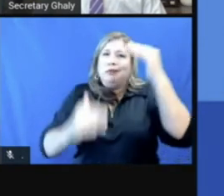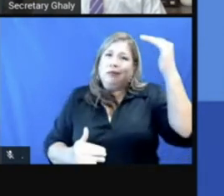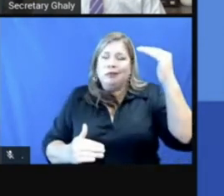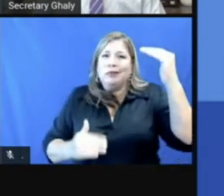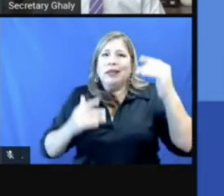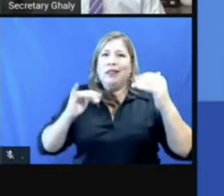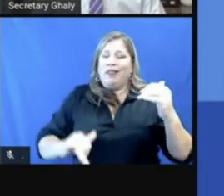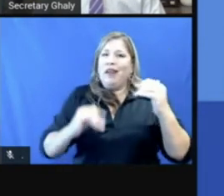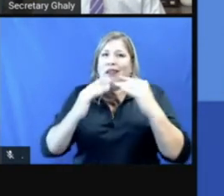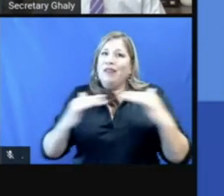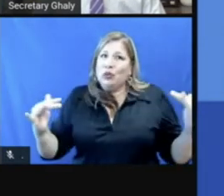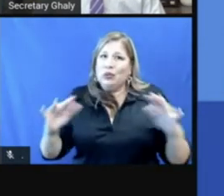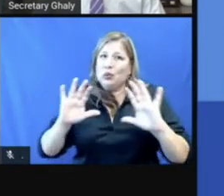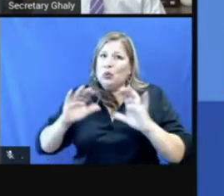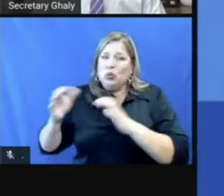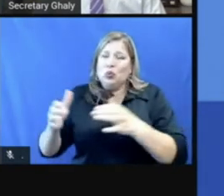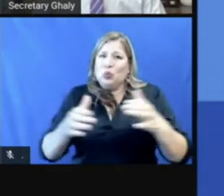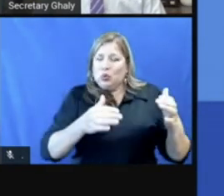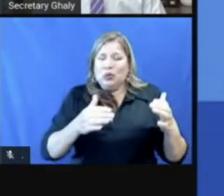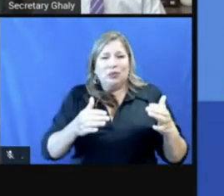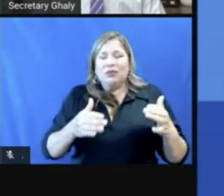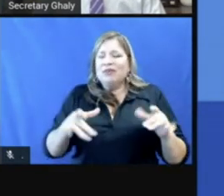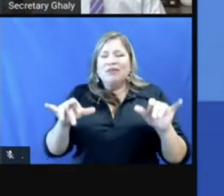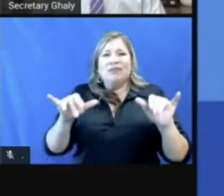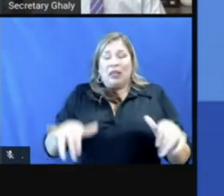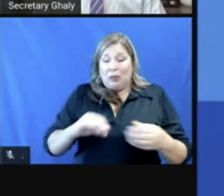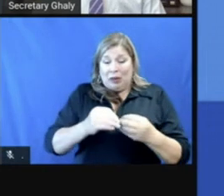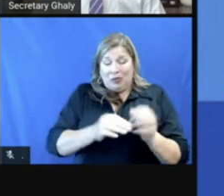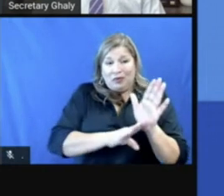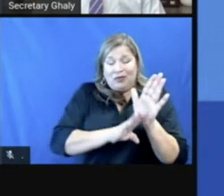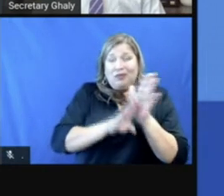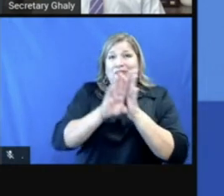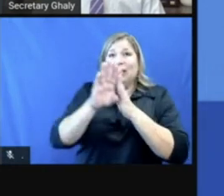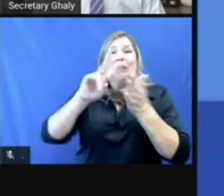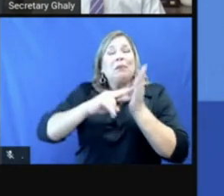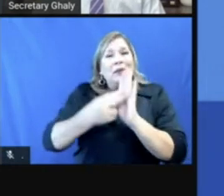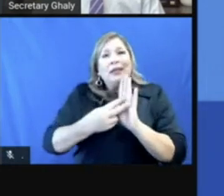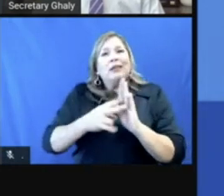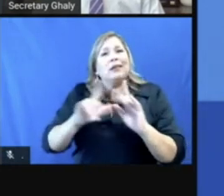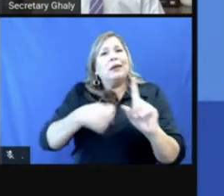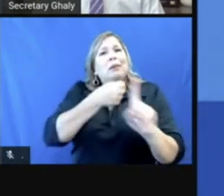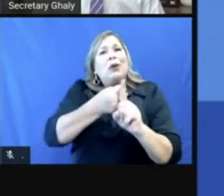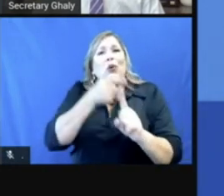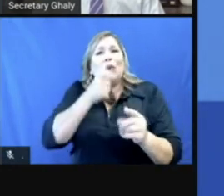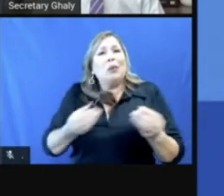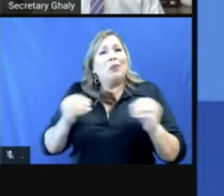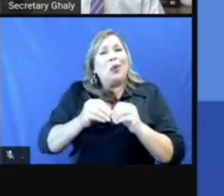surge, that disproportionate impact still holds. We will see brown and Black communities across our